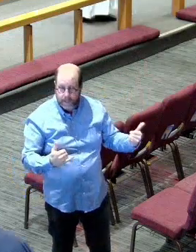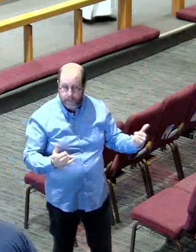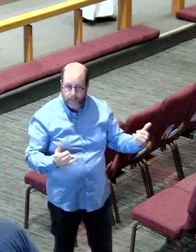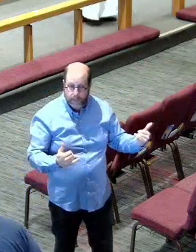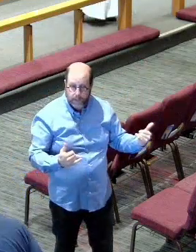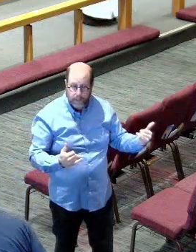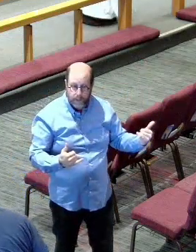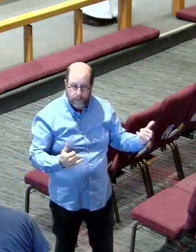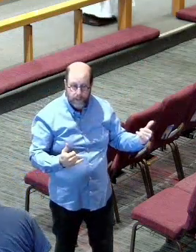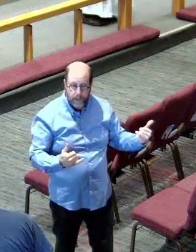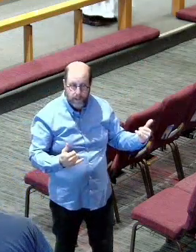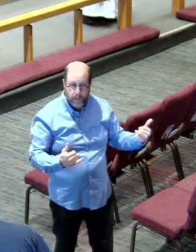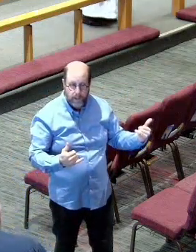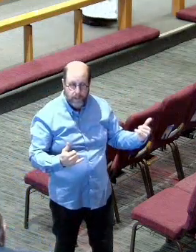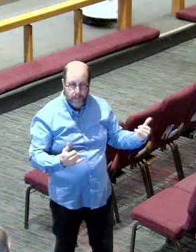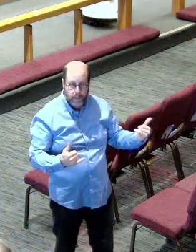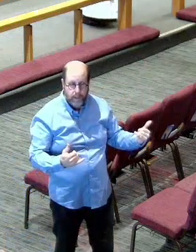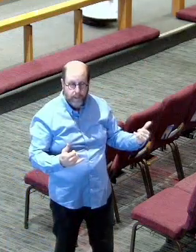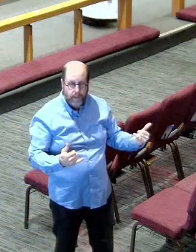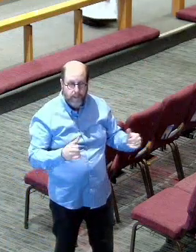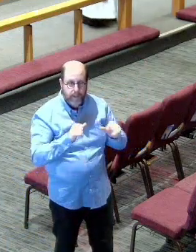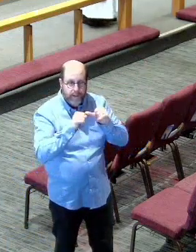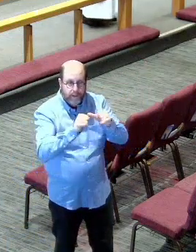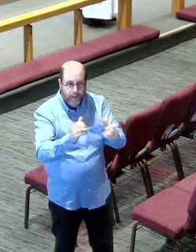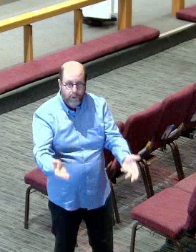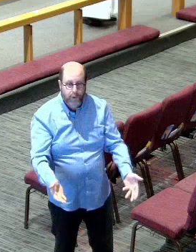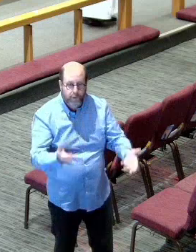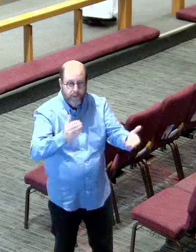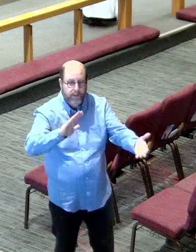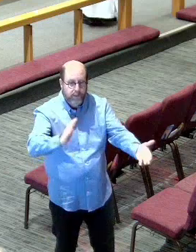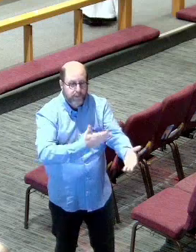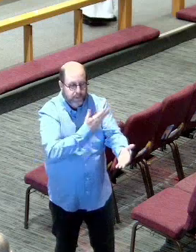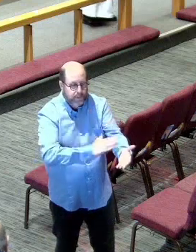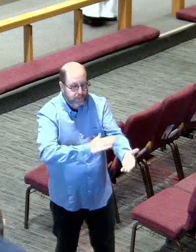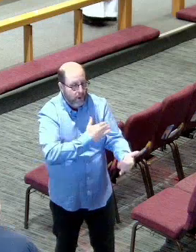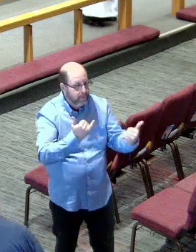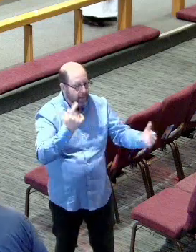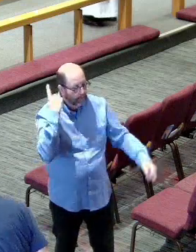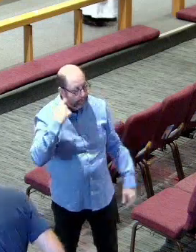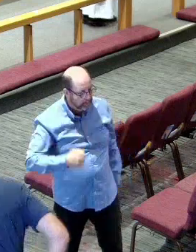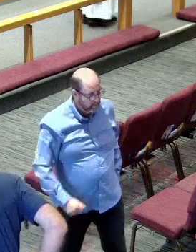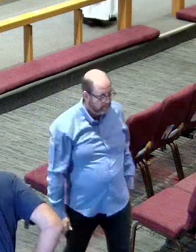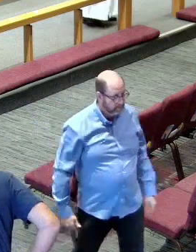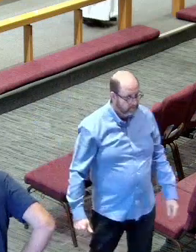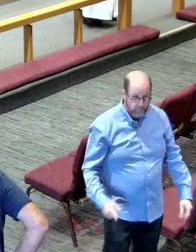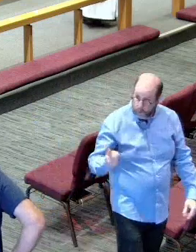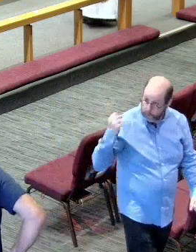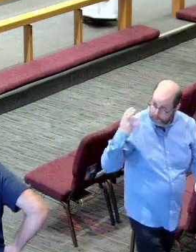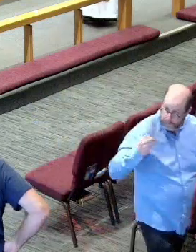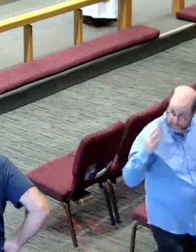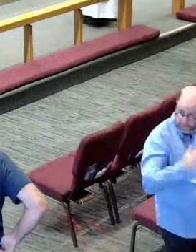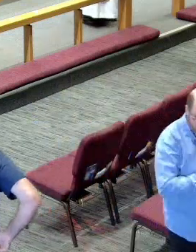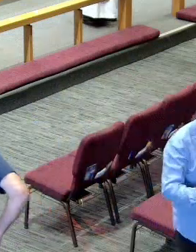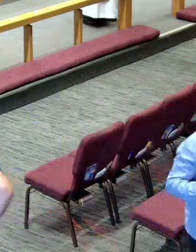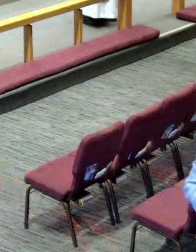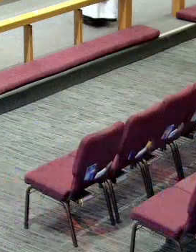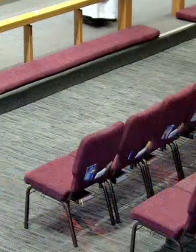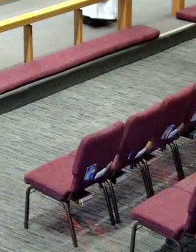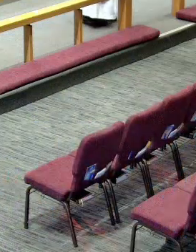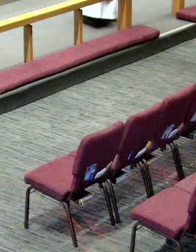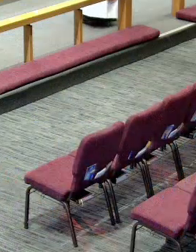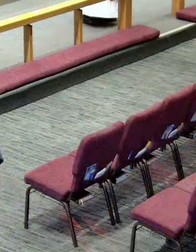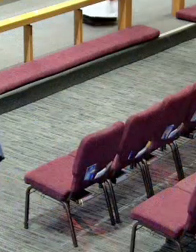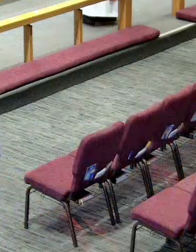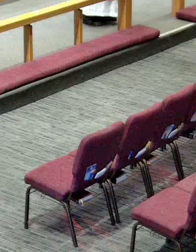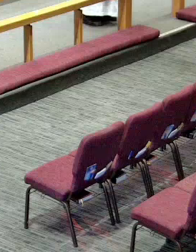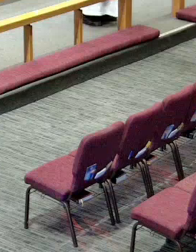Oh, let's not be seated. Let's rise. This is an awesome song, guys. Luther, our brother